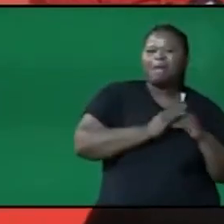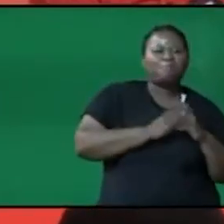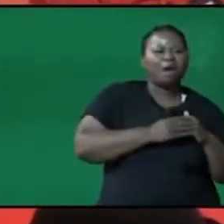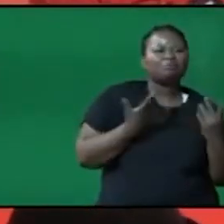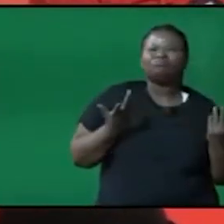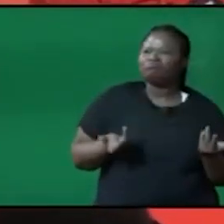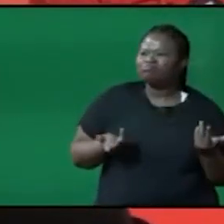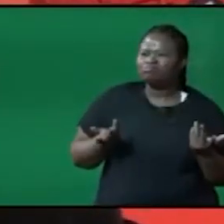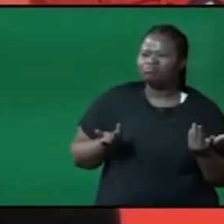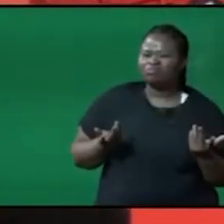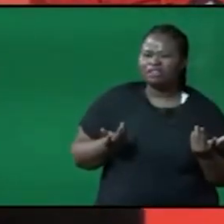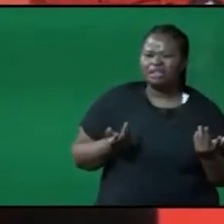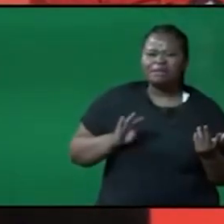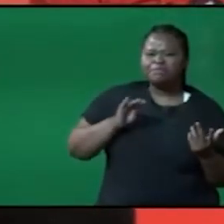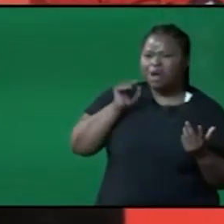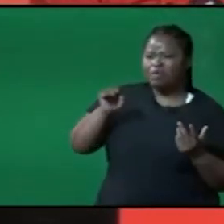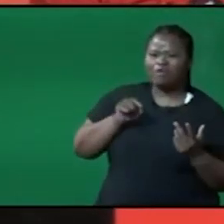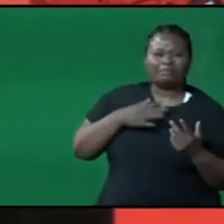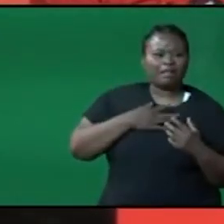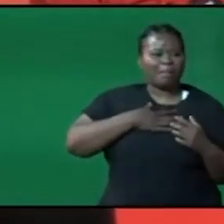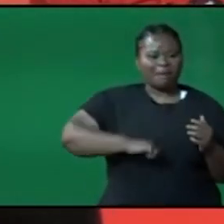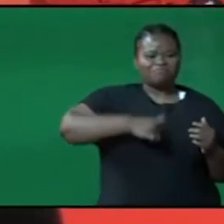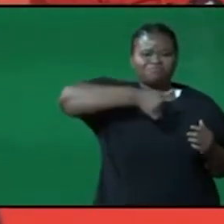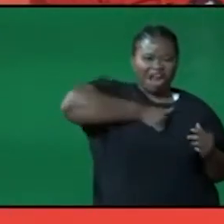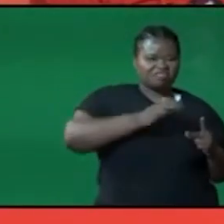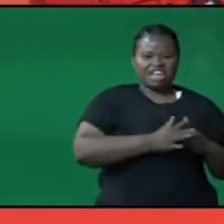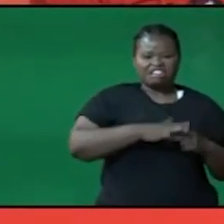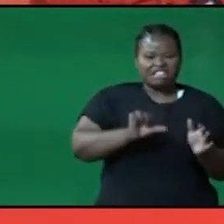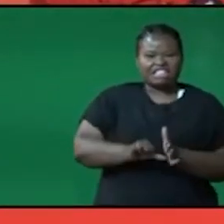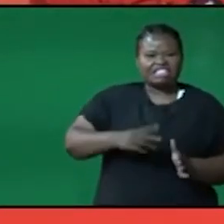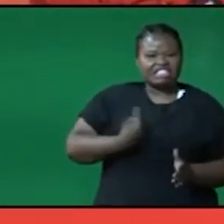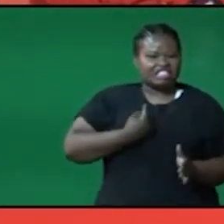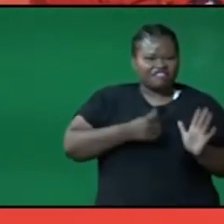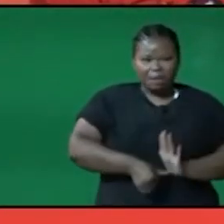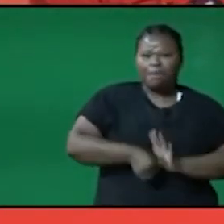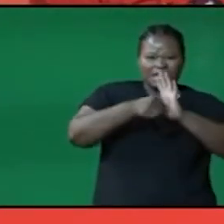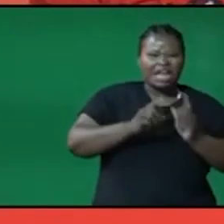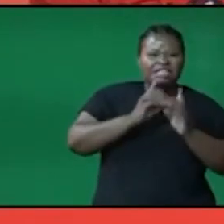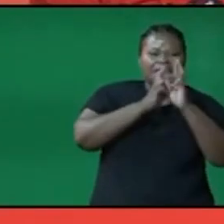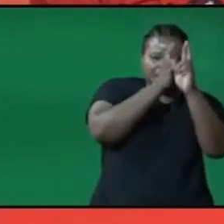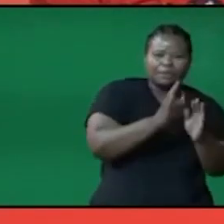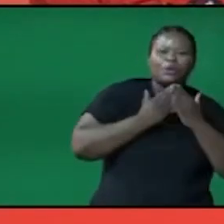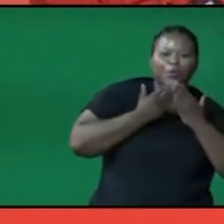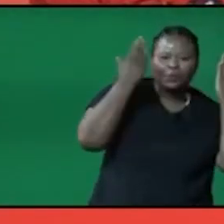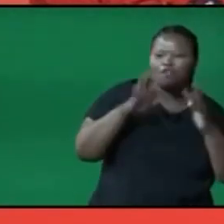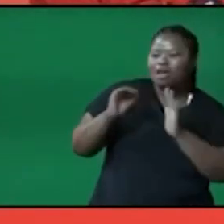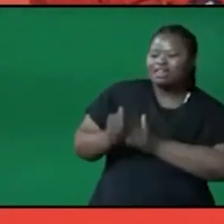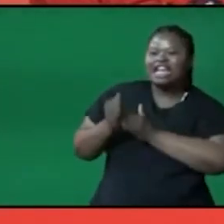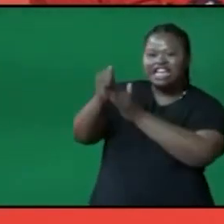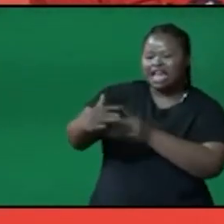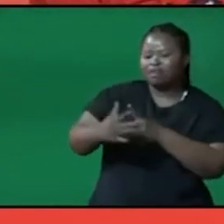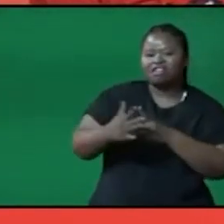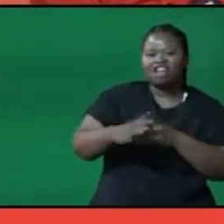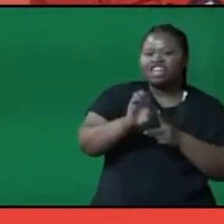be defined by ego, self-importance, and disrespect of their fellow leaders and